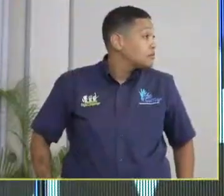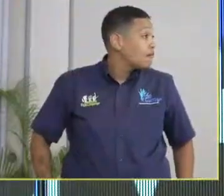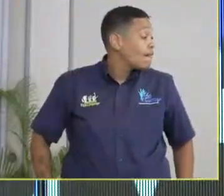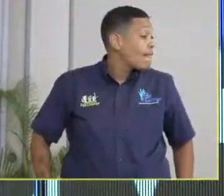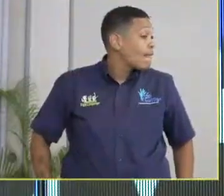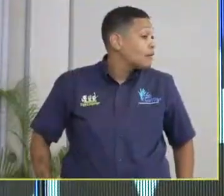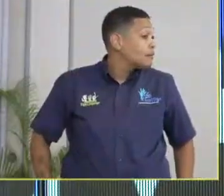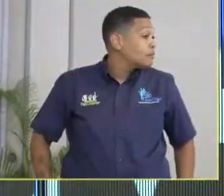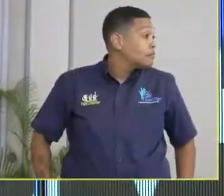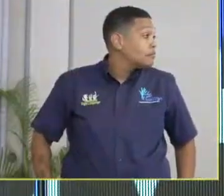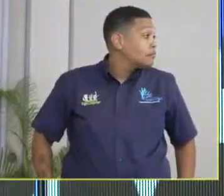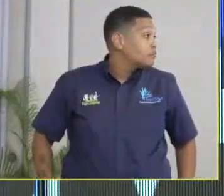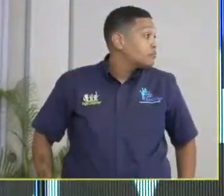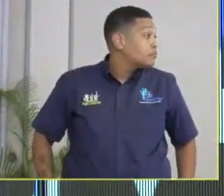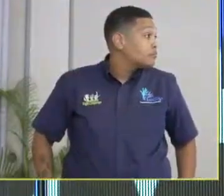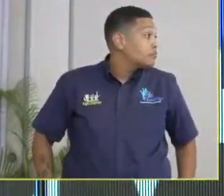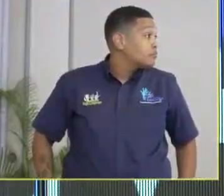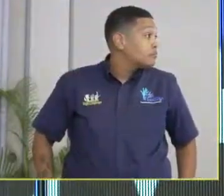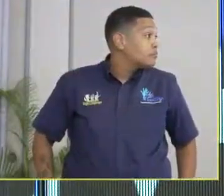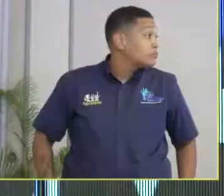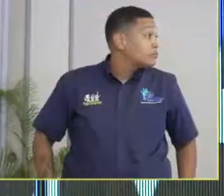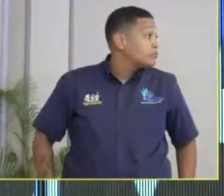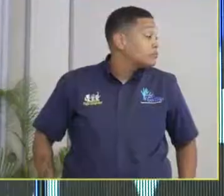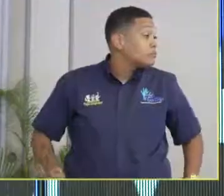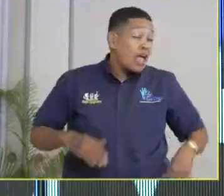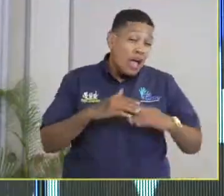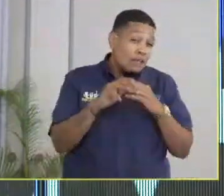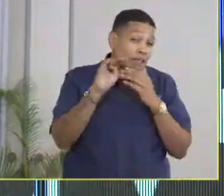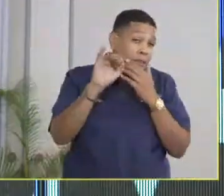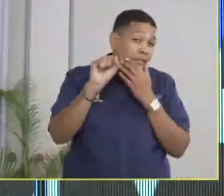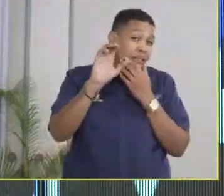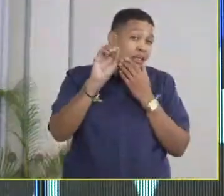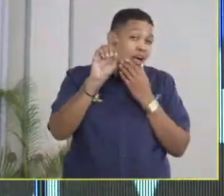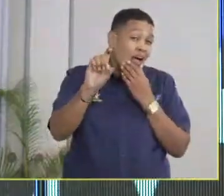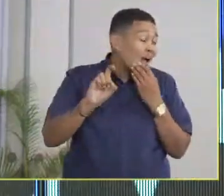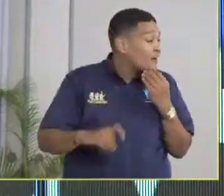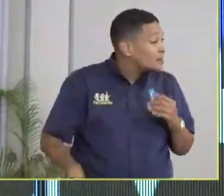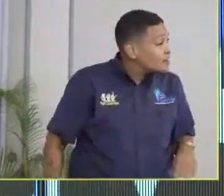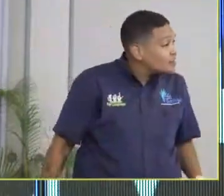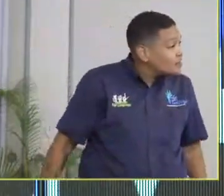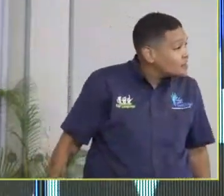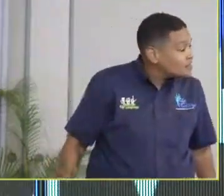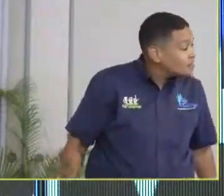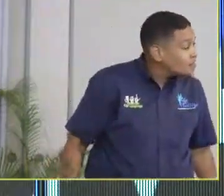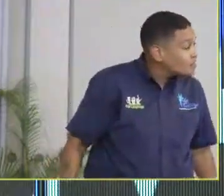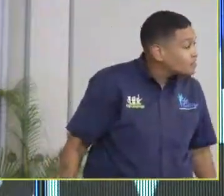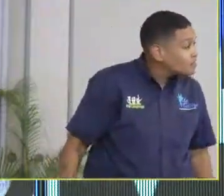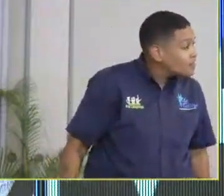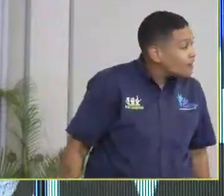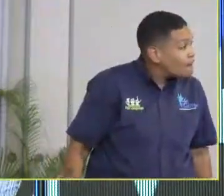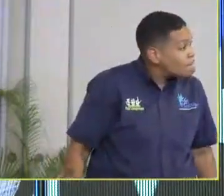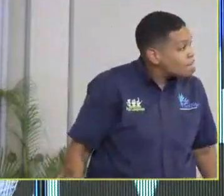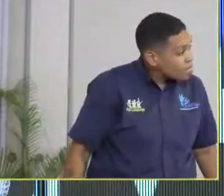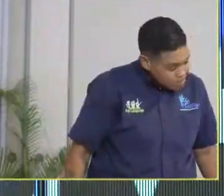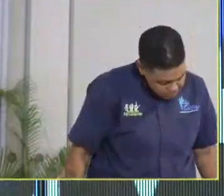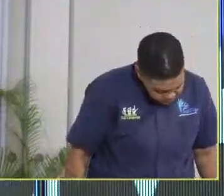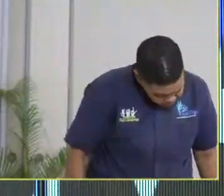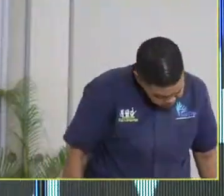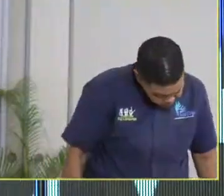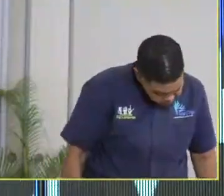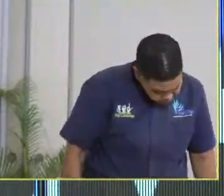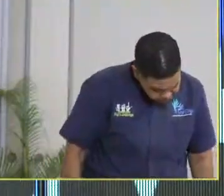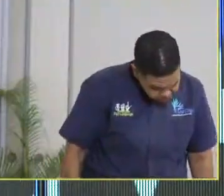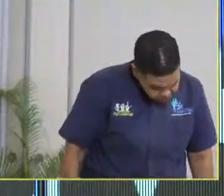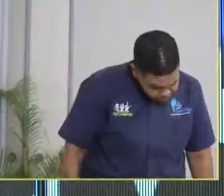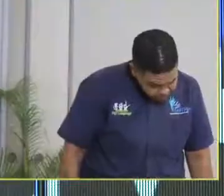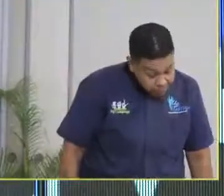So, but after Ms. Cox, she handed us over to a very able team of